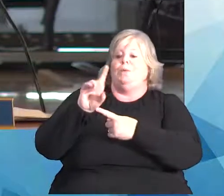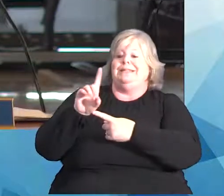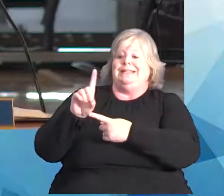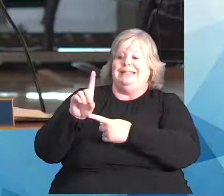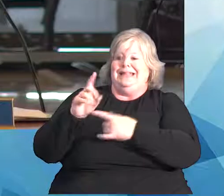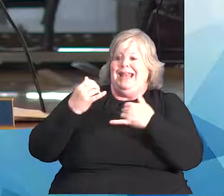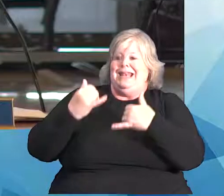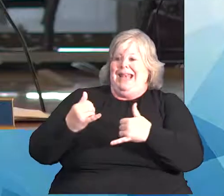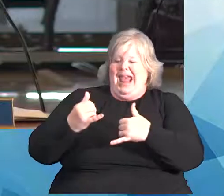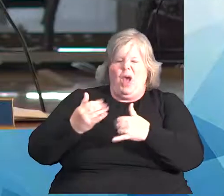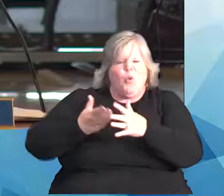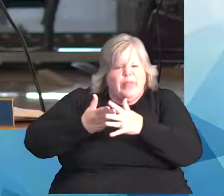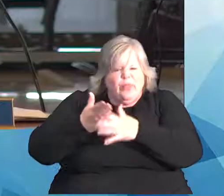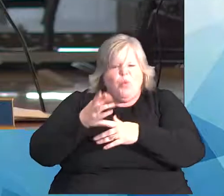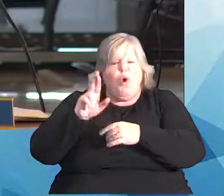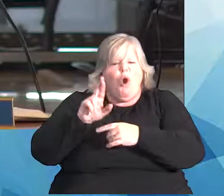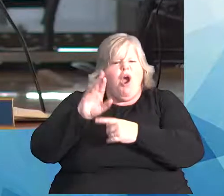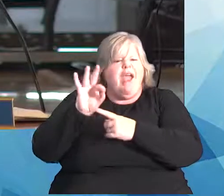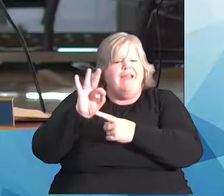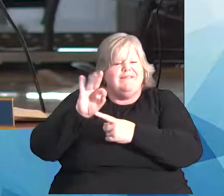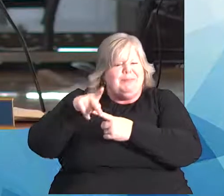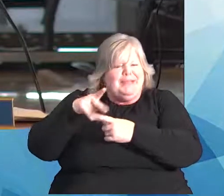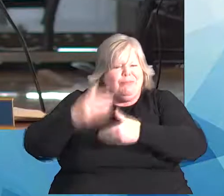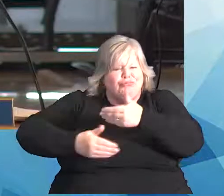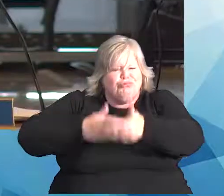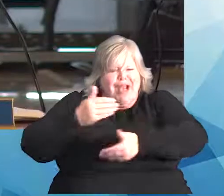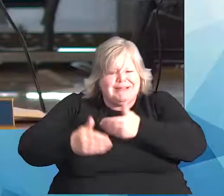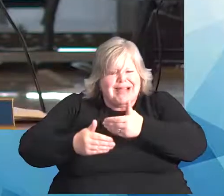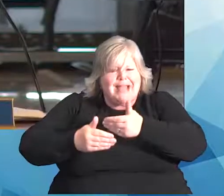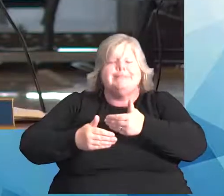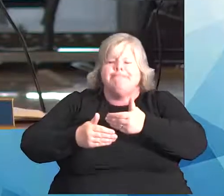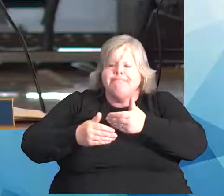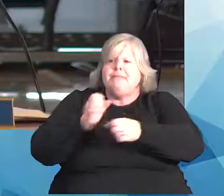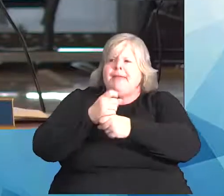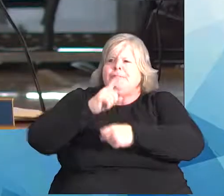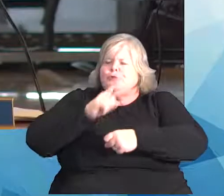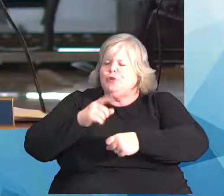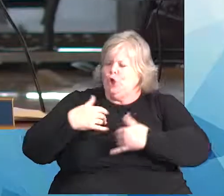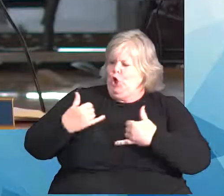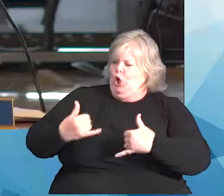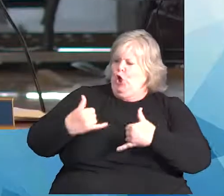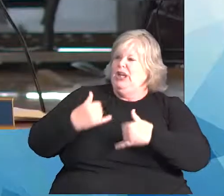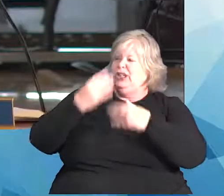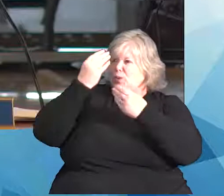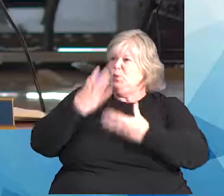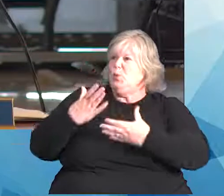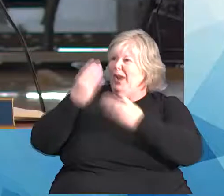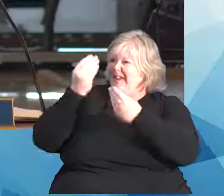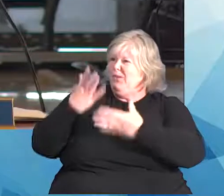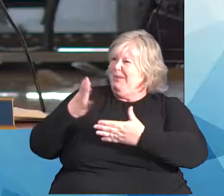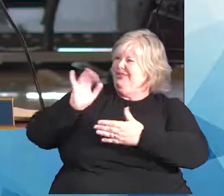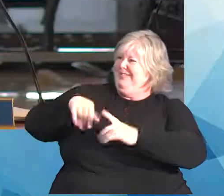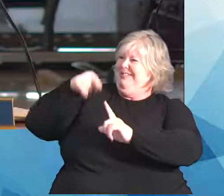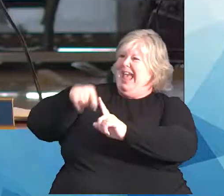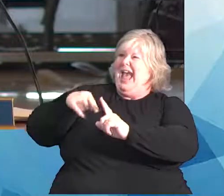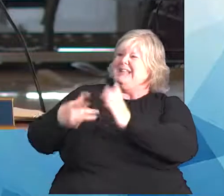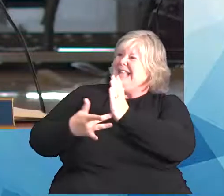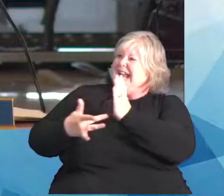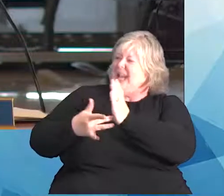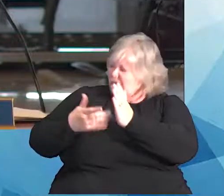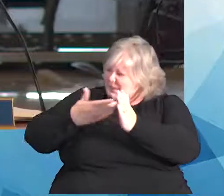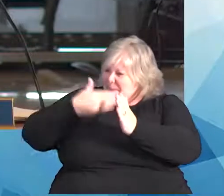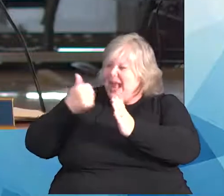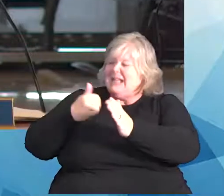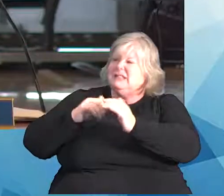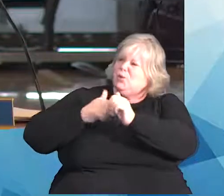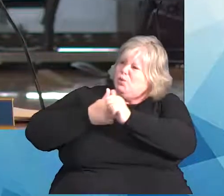the RFP process to see if the current student information system is the best product to track ASDB data